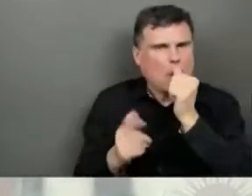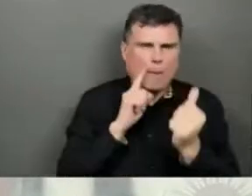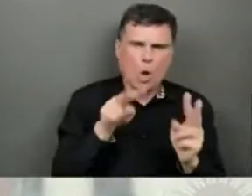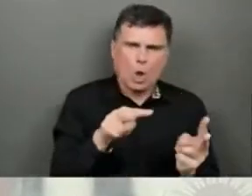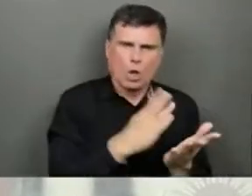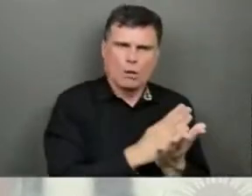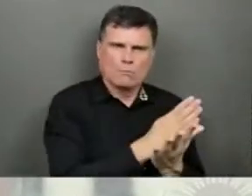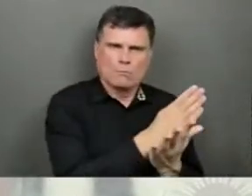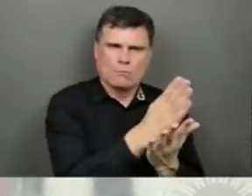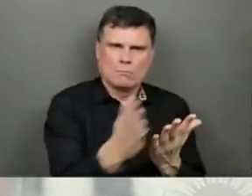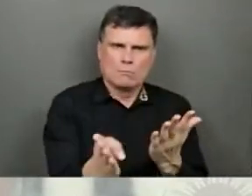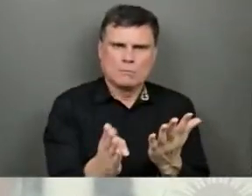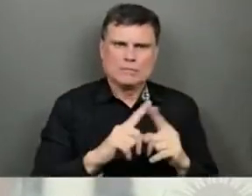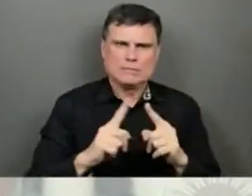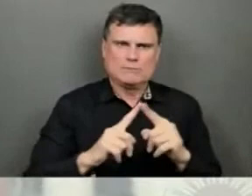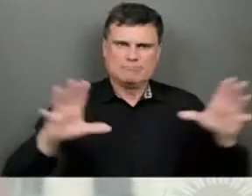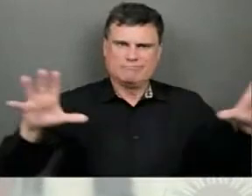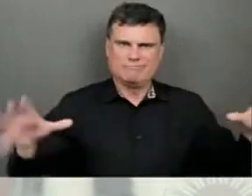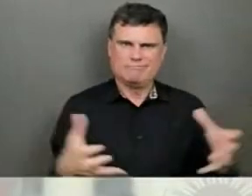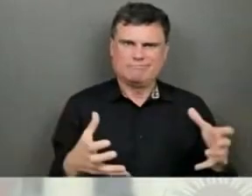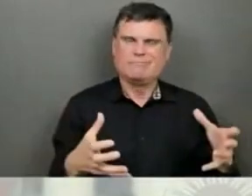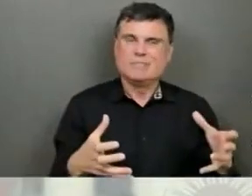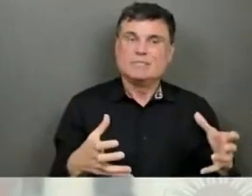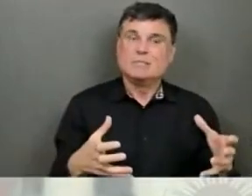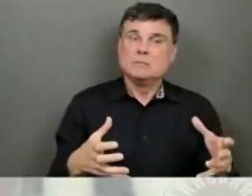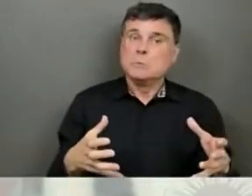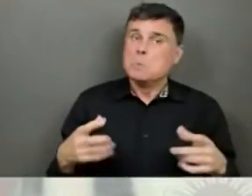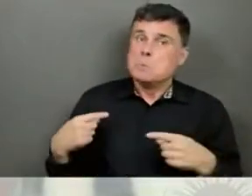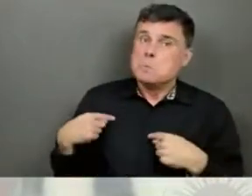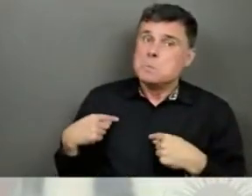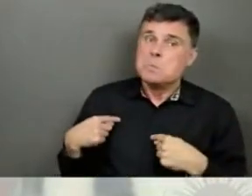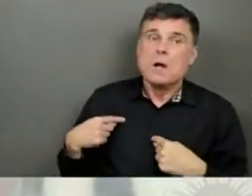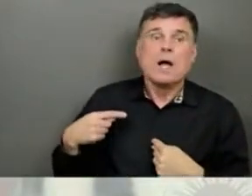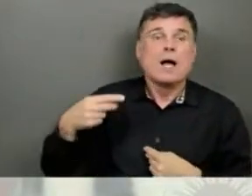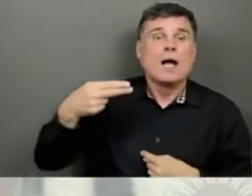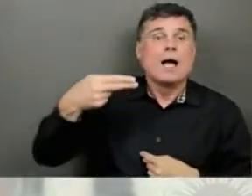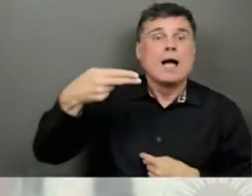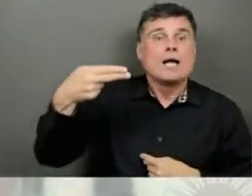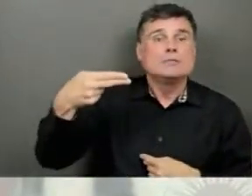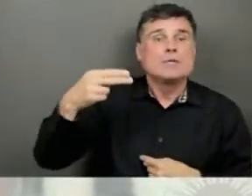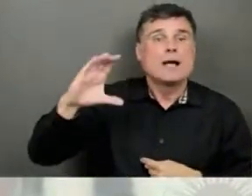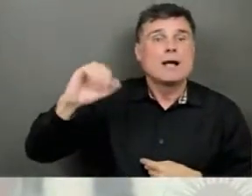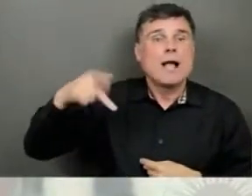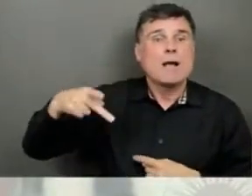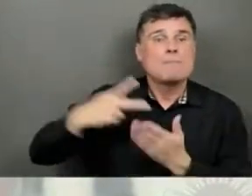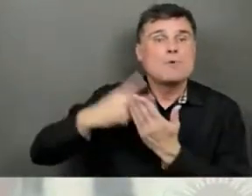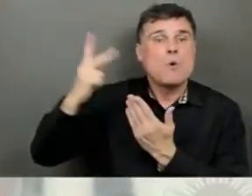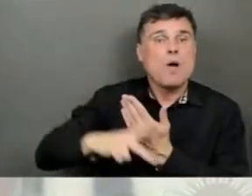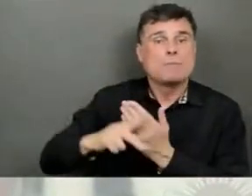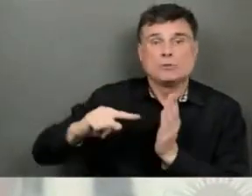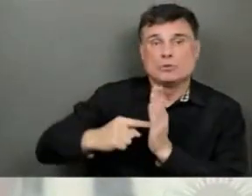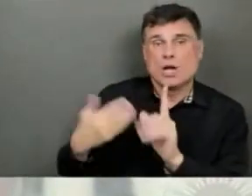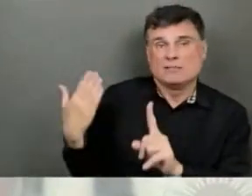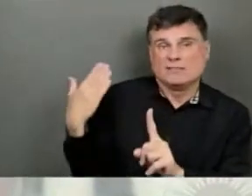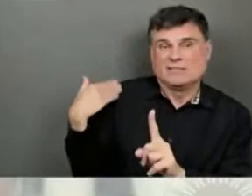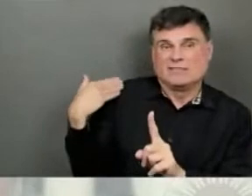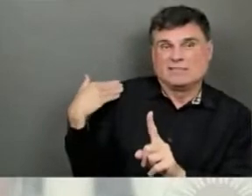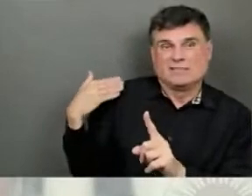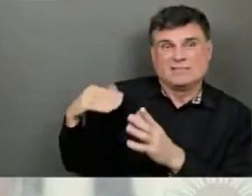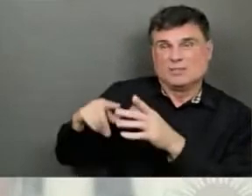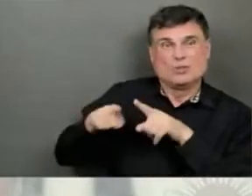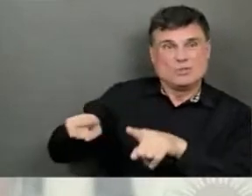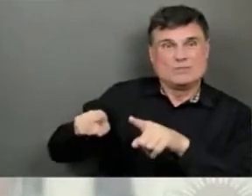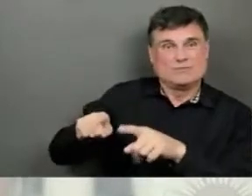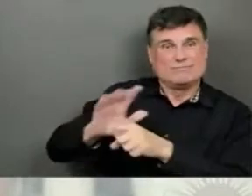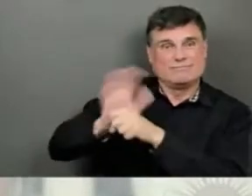really success of the HCAP program, which was put in place during the pandemic to provide more care in long-term